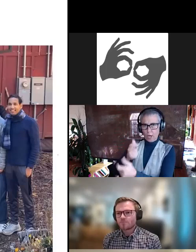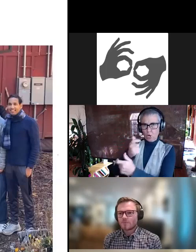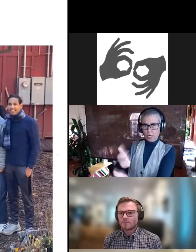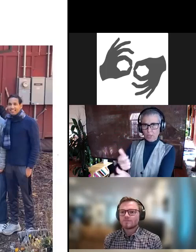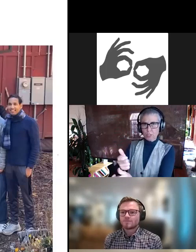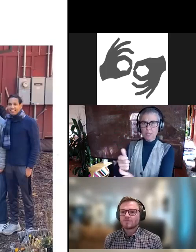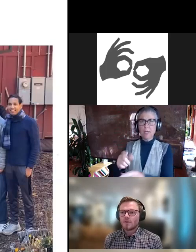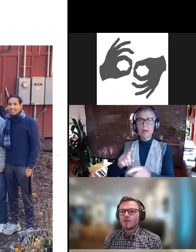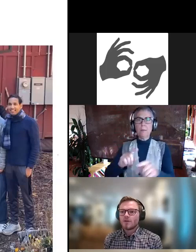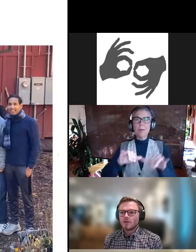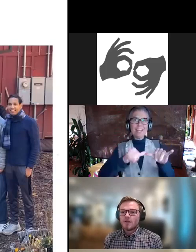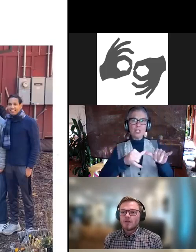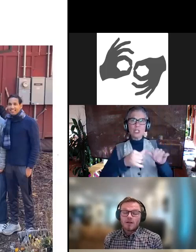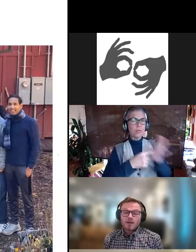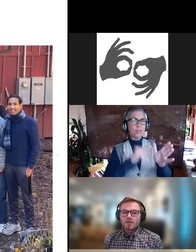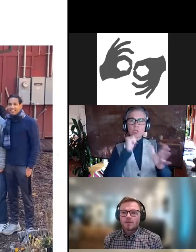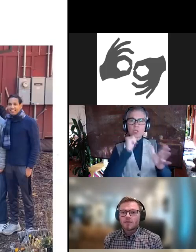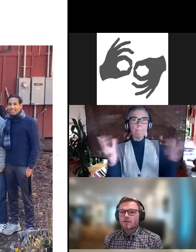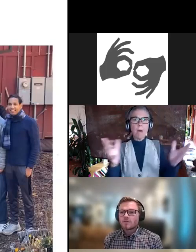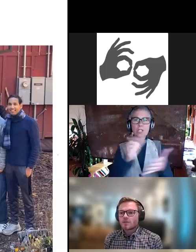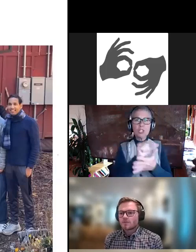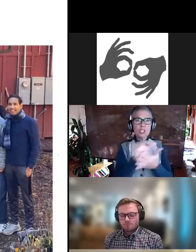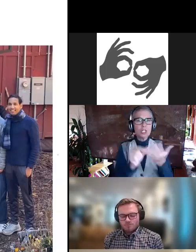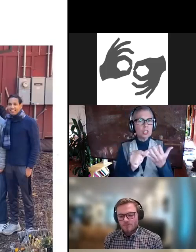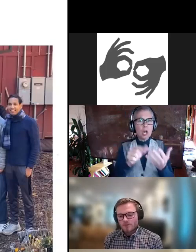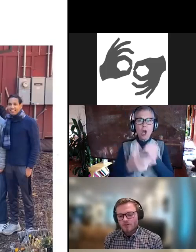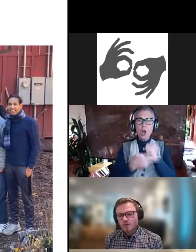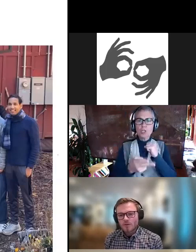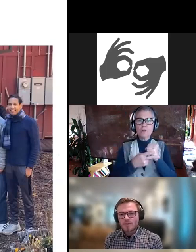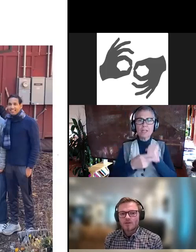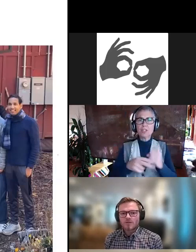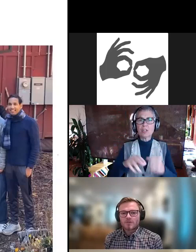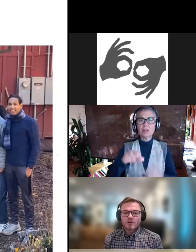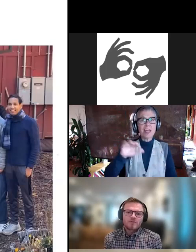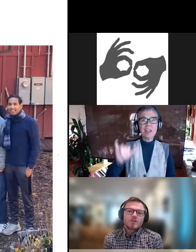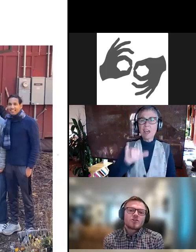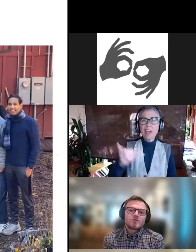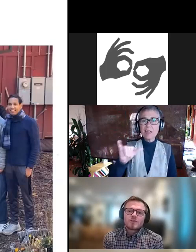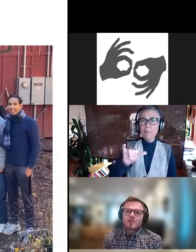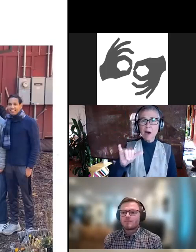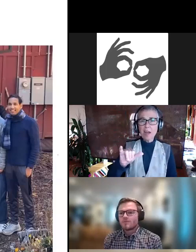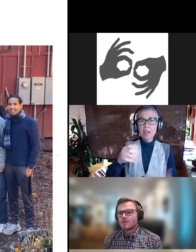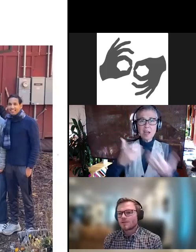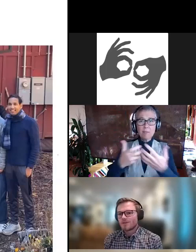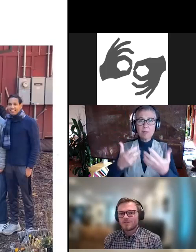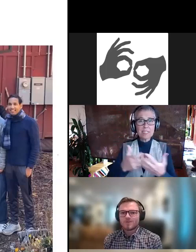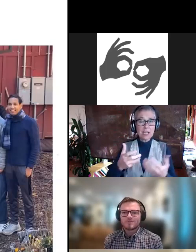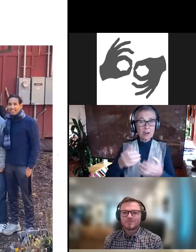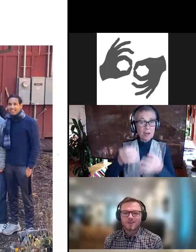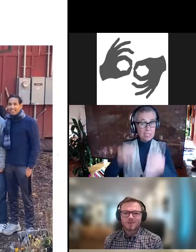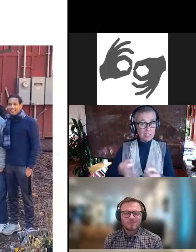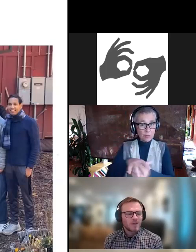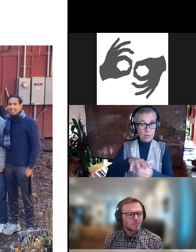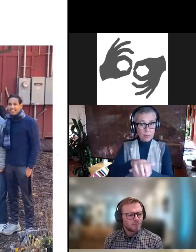complementarity determining regions? Yeah, it's a great question. I mean, the zero-shot strategy you choose is going